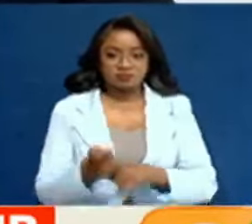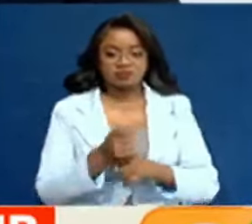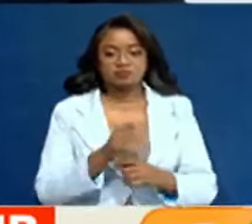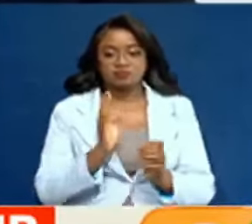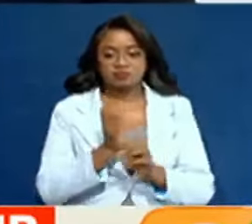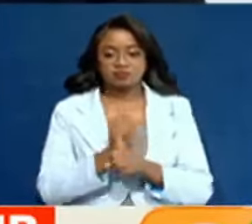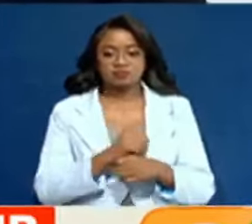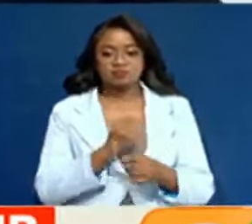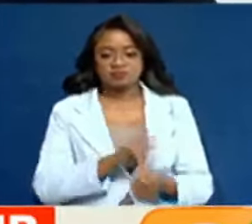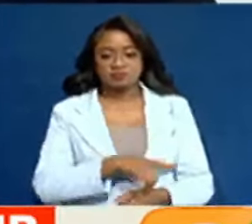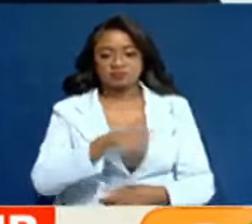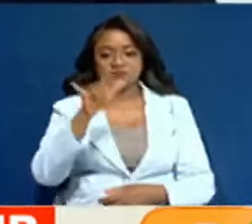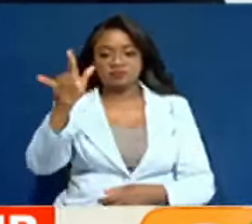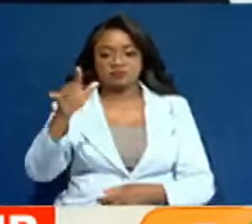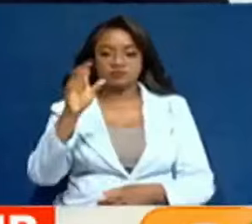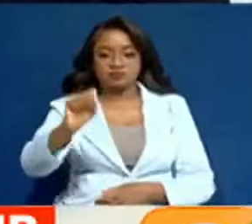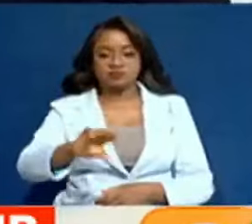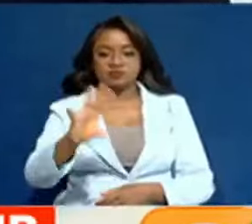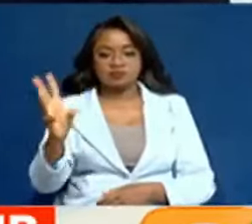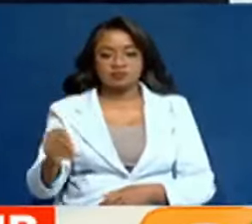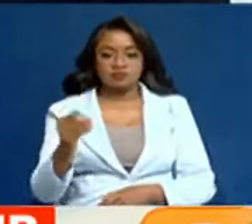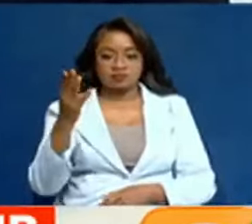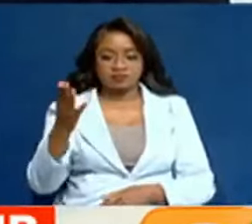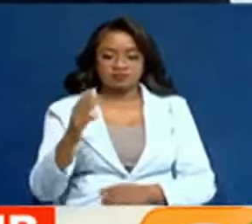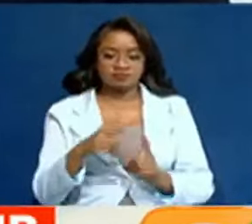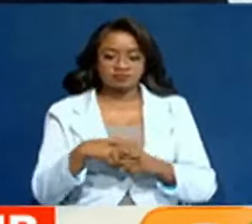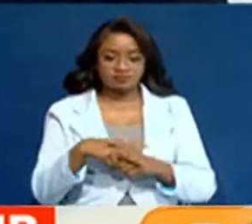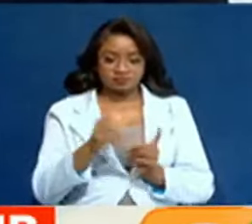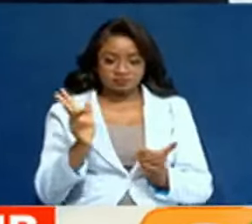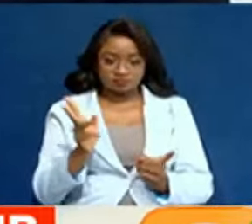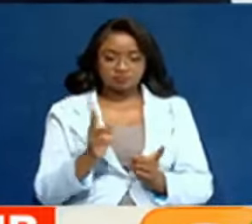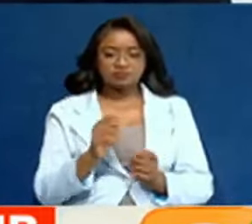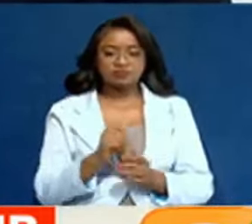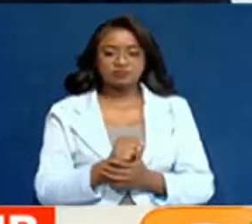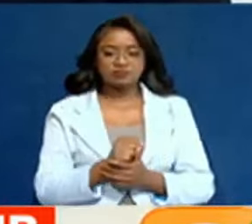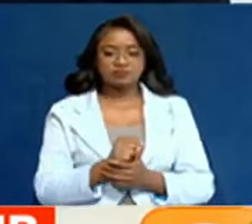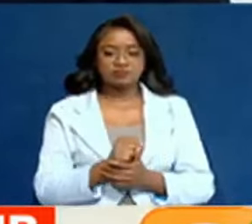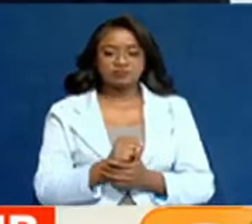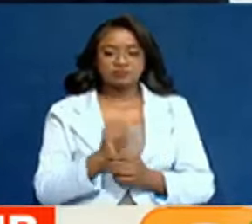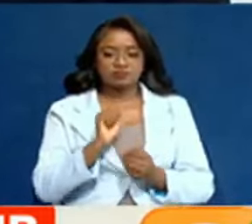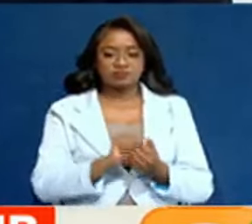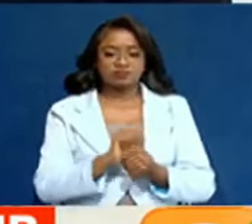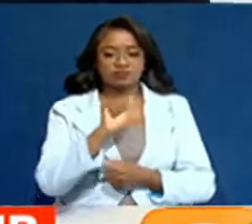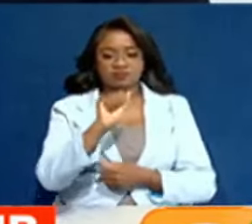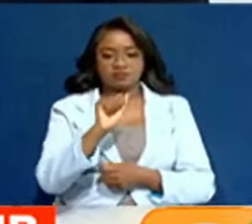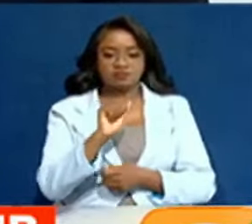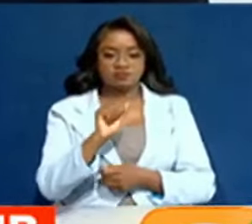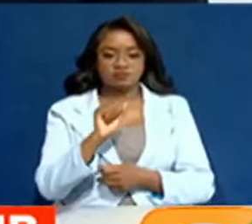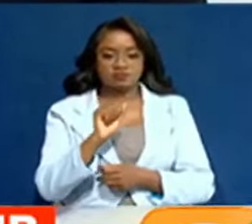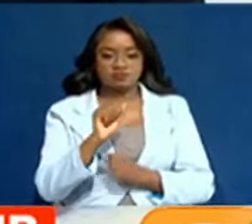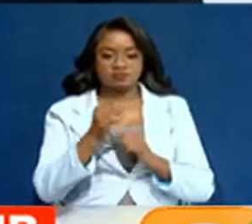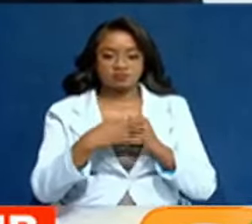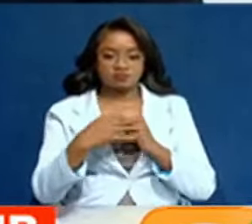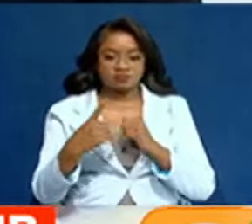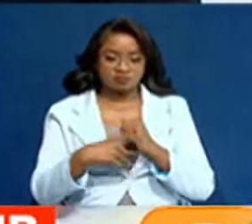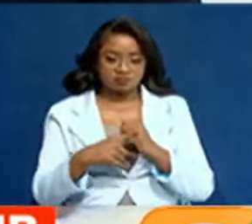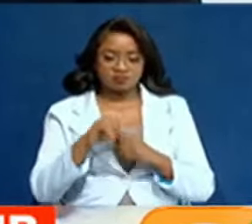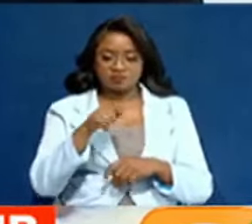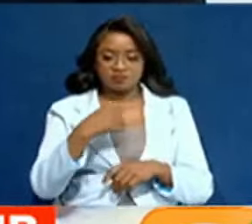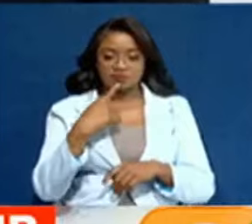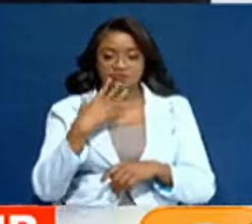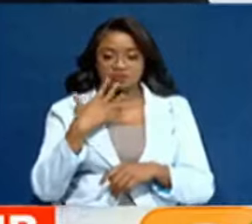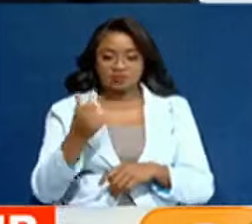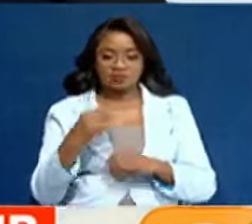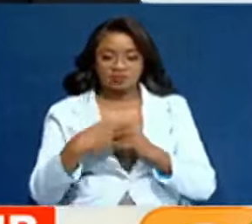Town, South Africa, starting from $1,856. This package covers the return flight tickets,